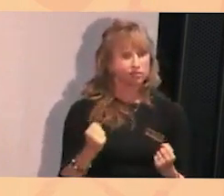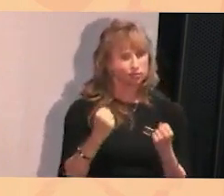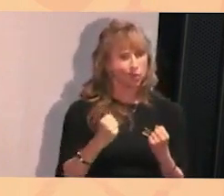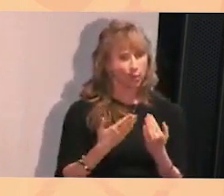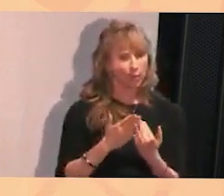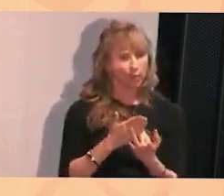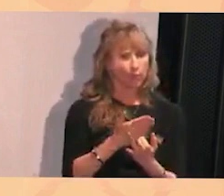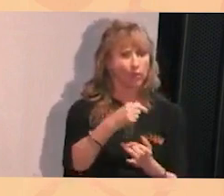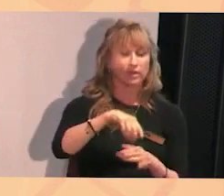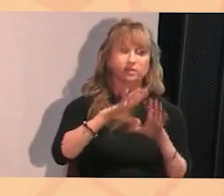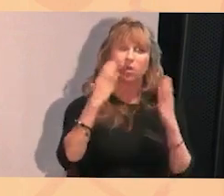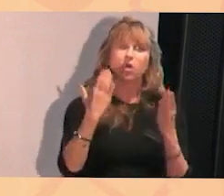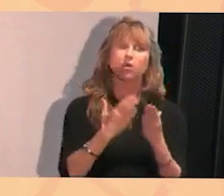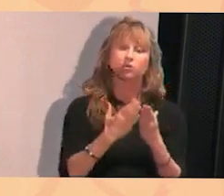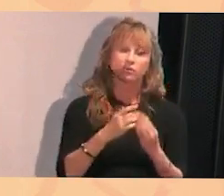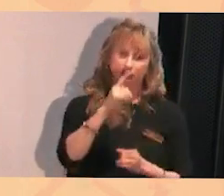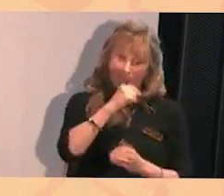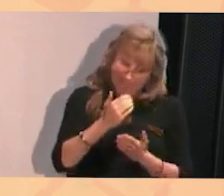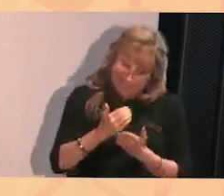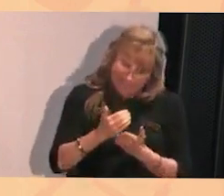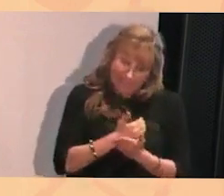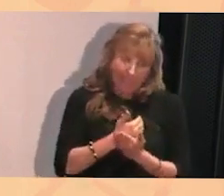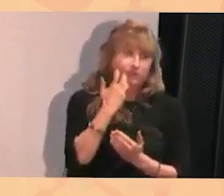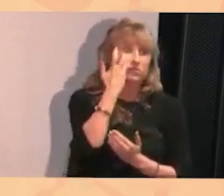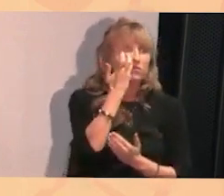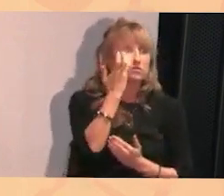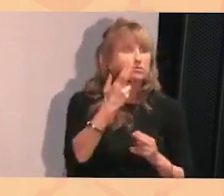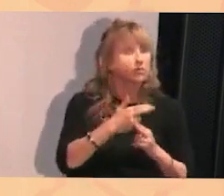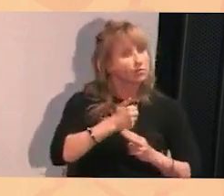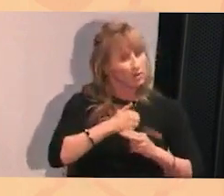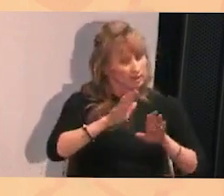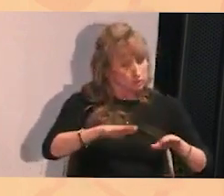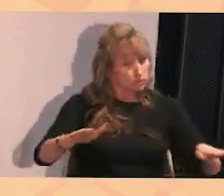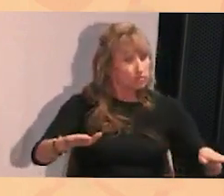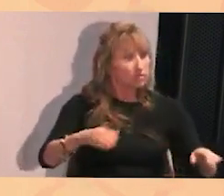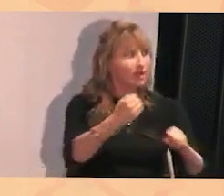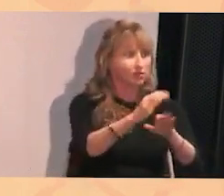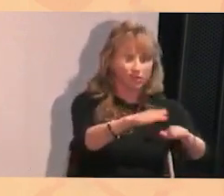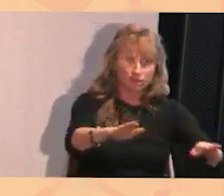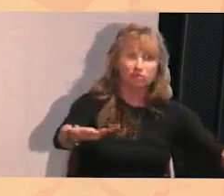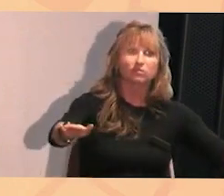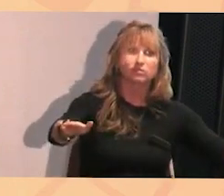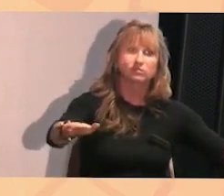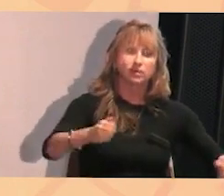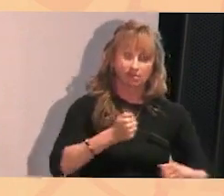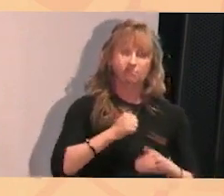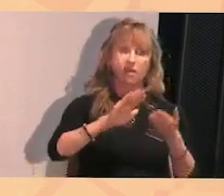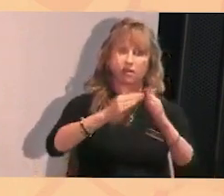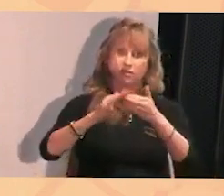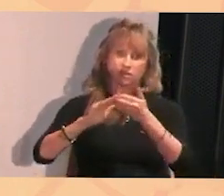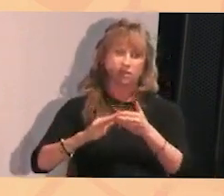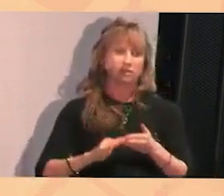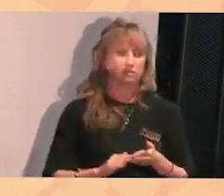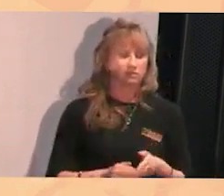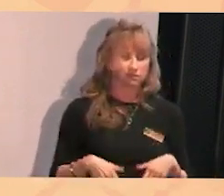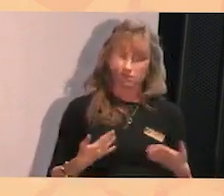in, so that I can secure the future for my children, my grandchildren, and those members of my community. Community